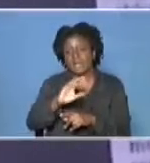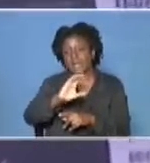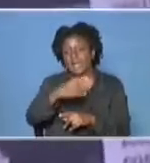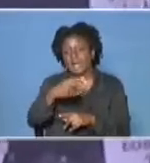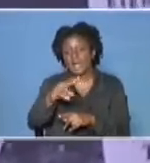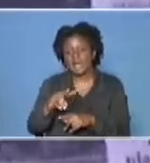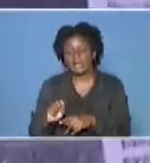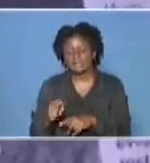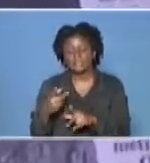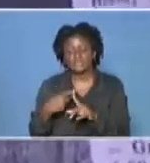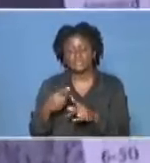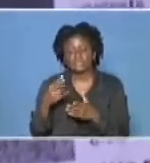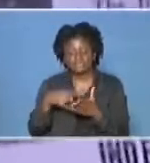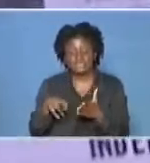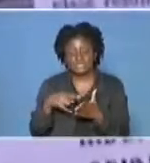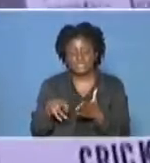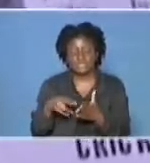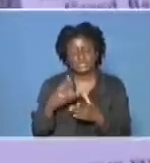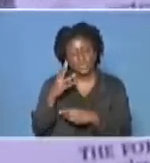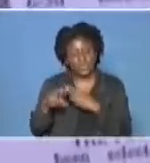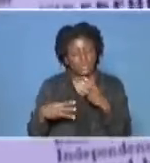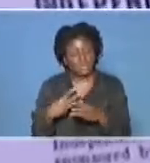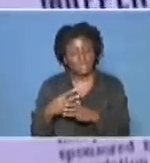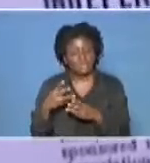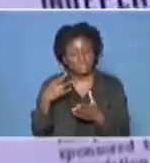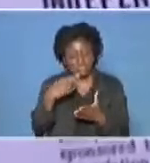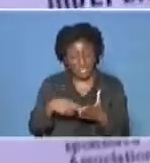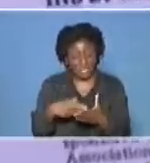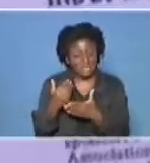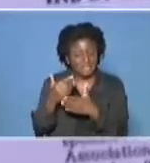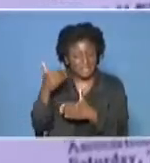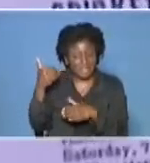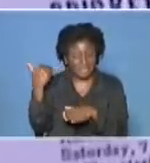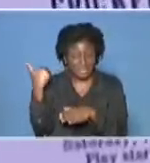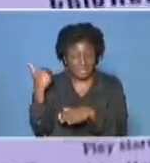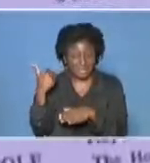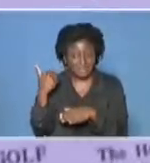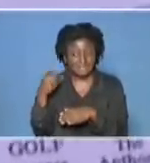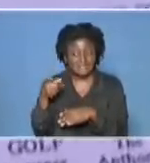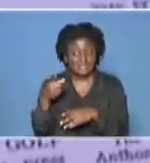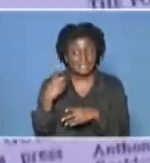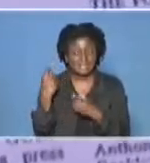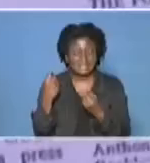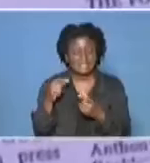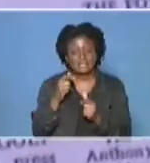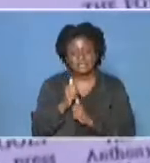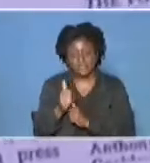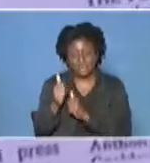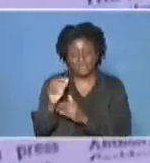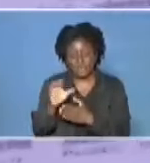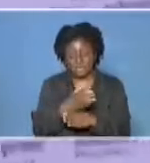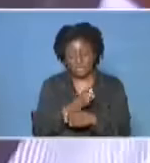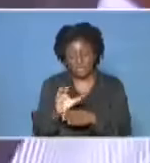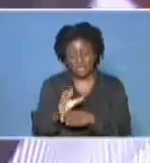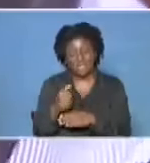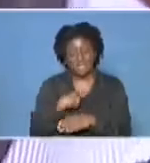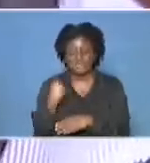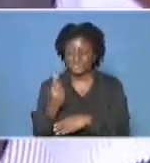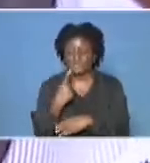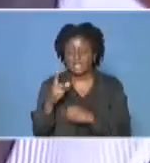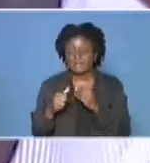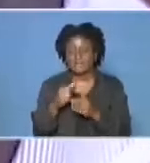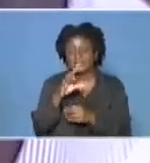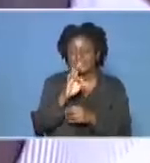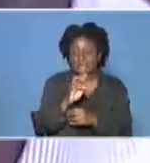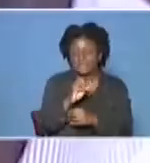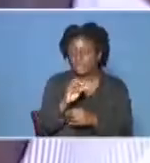world record at that age? Did he pursue a career in the sport? Actually, I was only about 7 or 8, so no one,